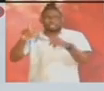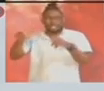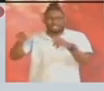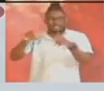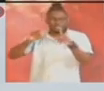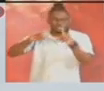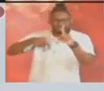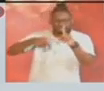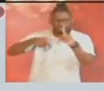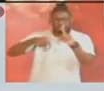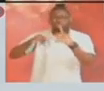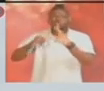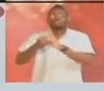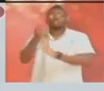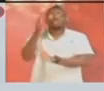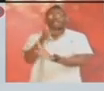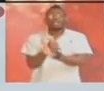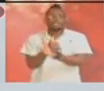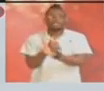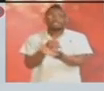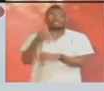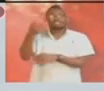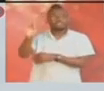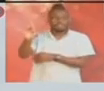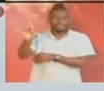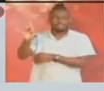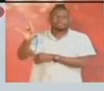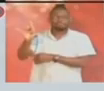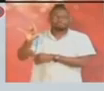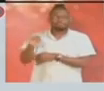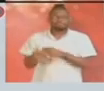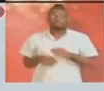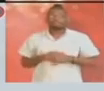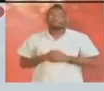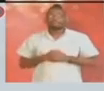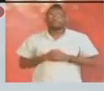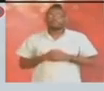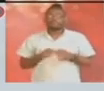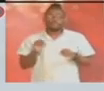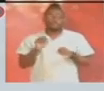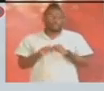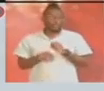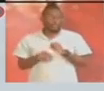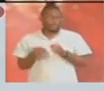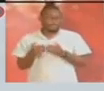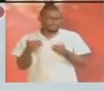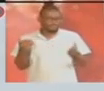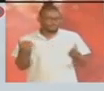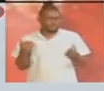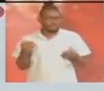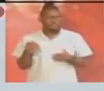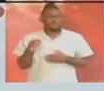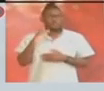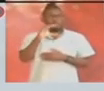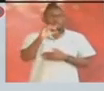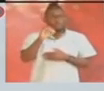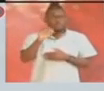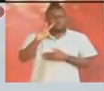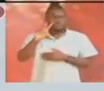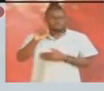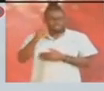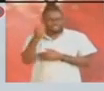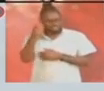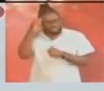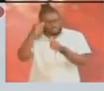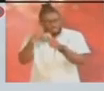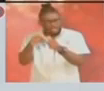now means is that the COVAX shipment we receive of 33,000, you may recall we were going